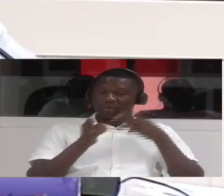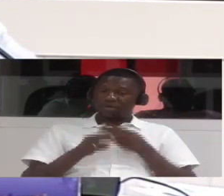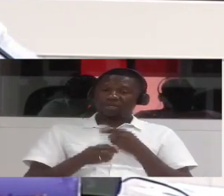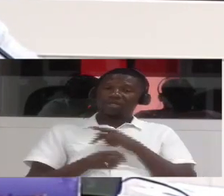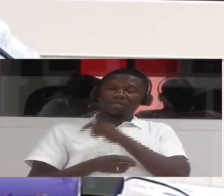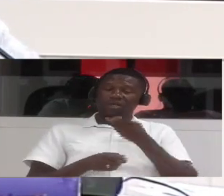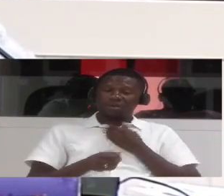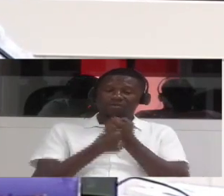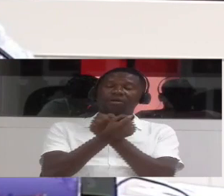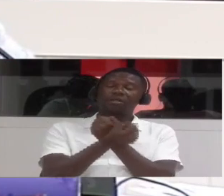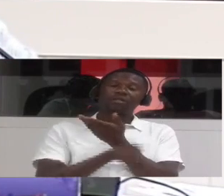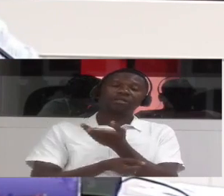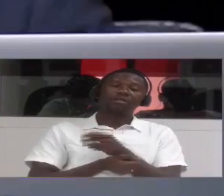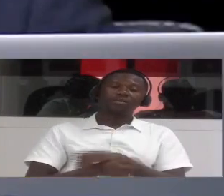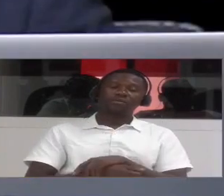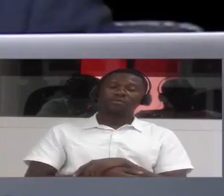it.